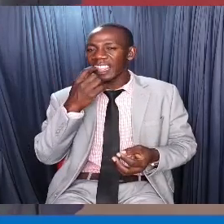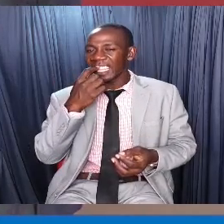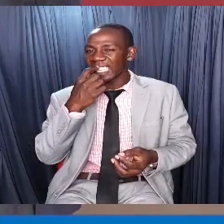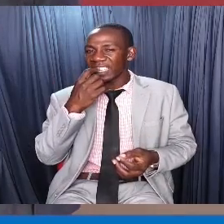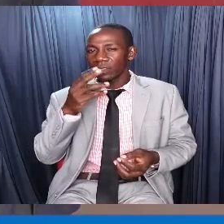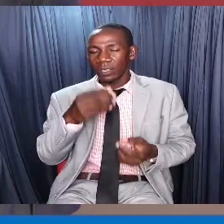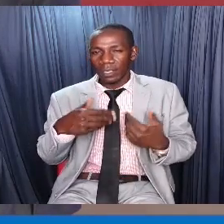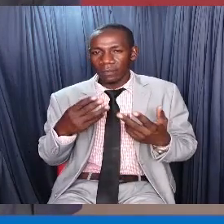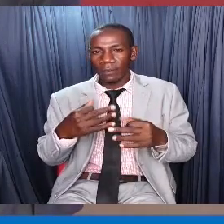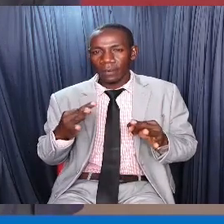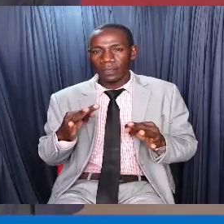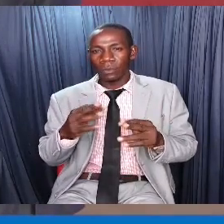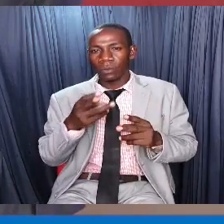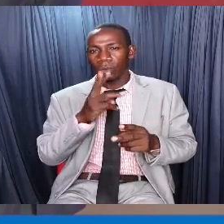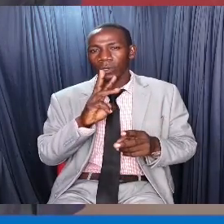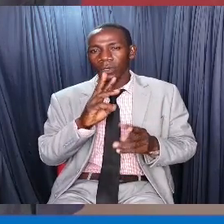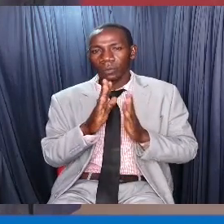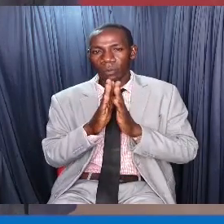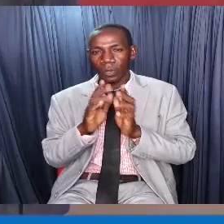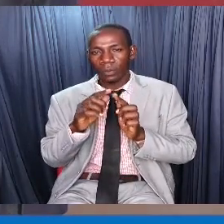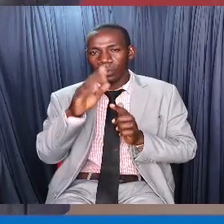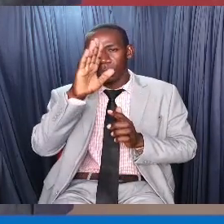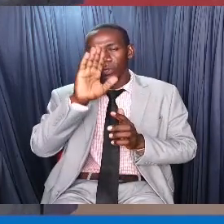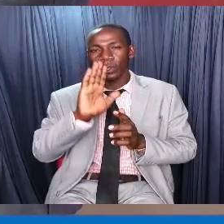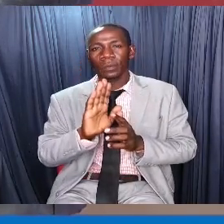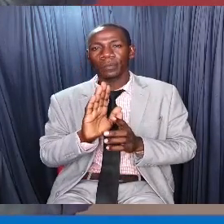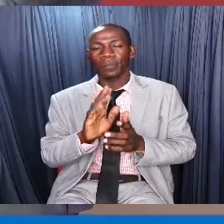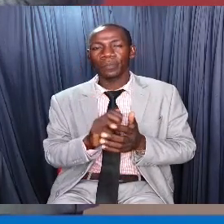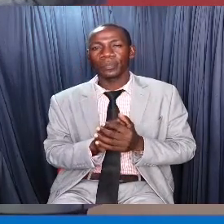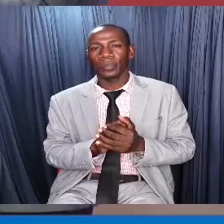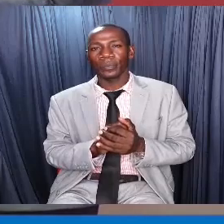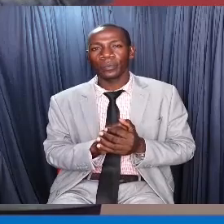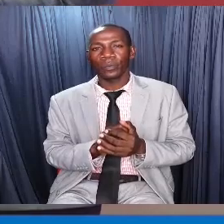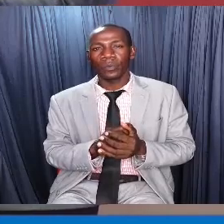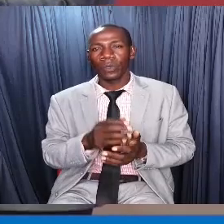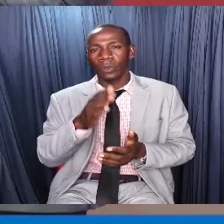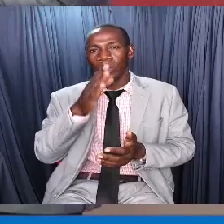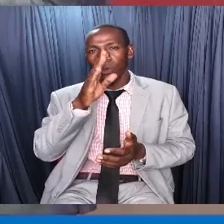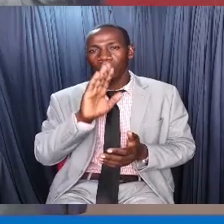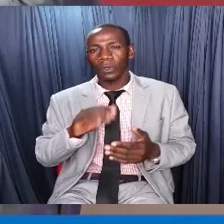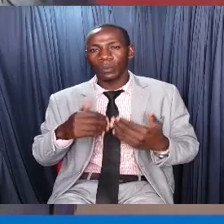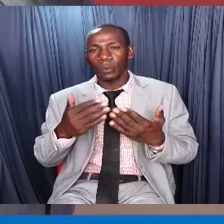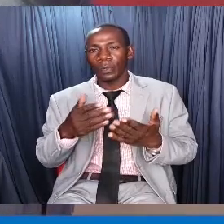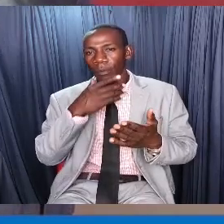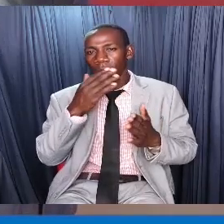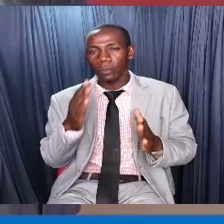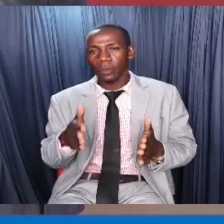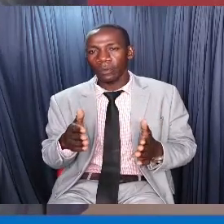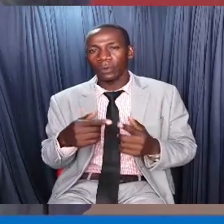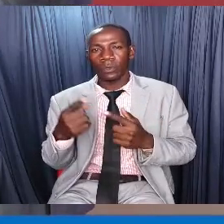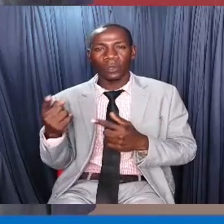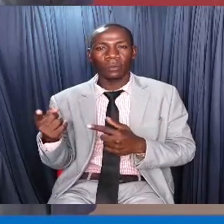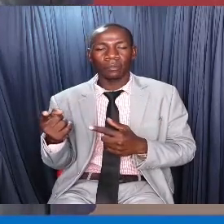baridi. Can't he give us the fresh water? Akaomba Mungu. He prayed to God. Mungu akamletea mtu. And God brought a man to